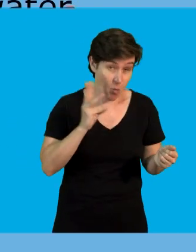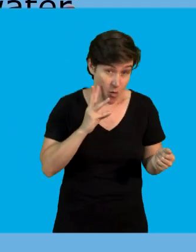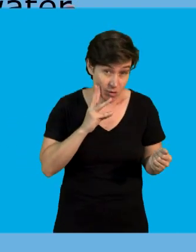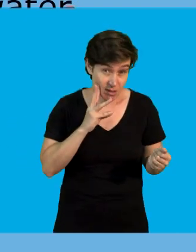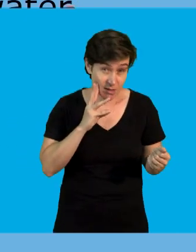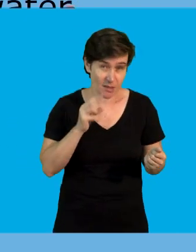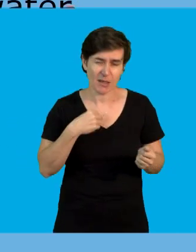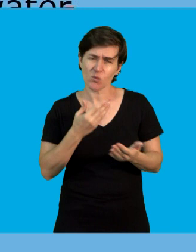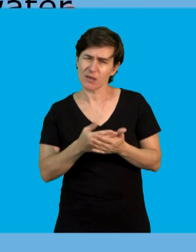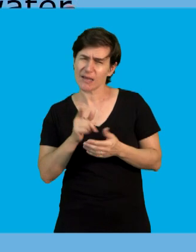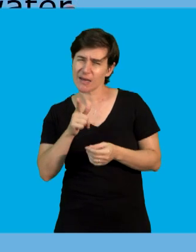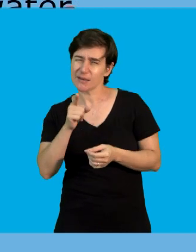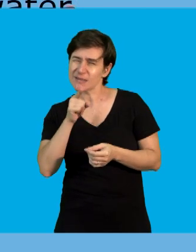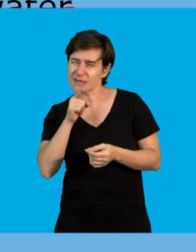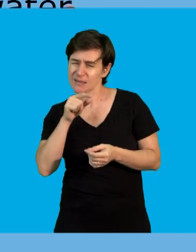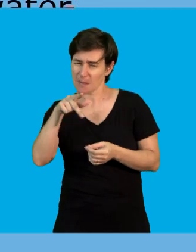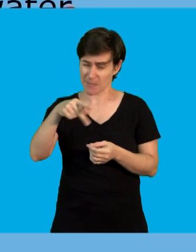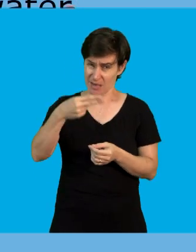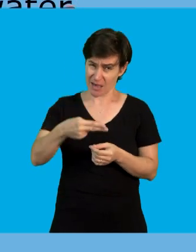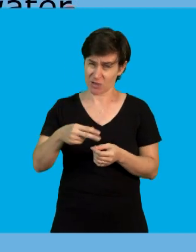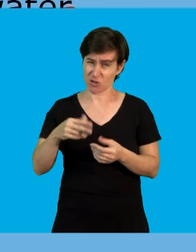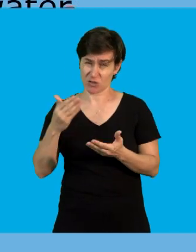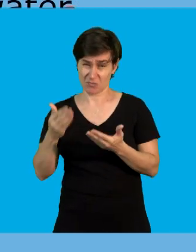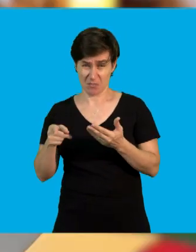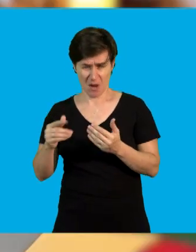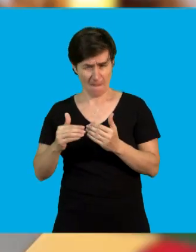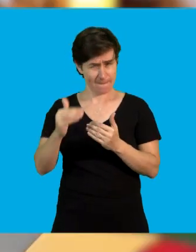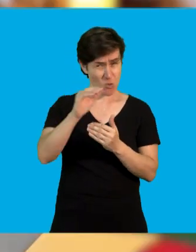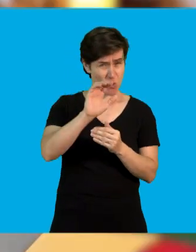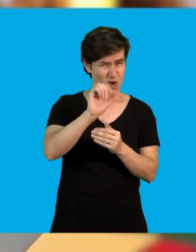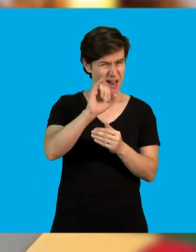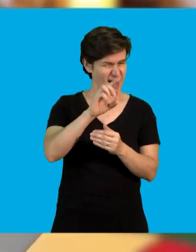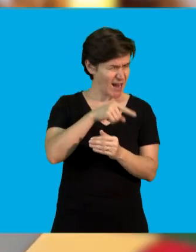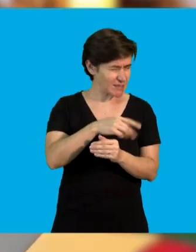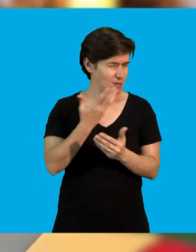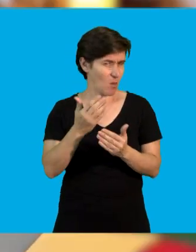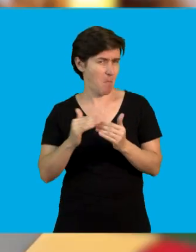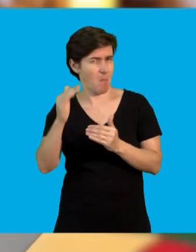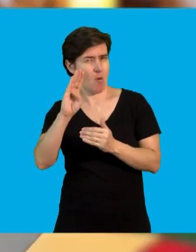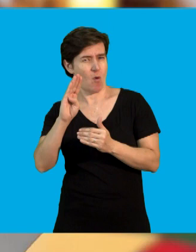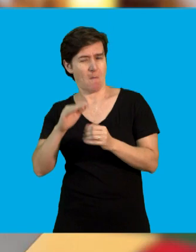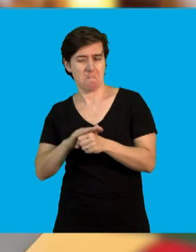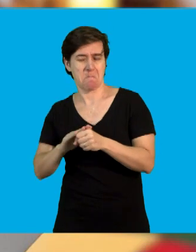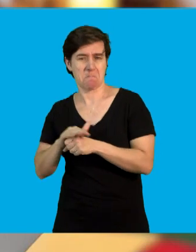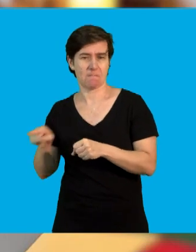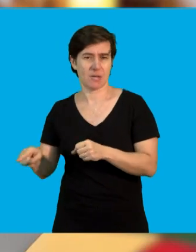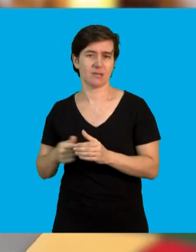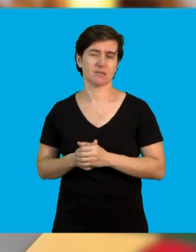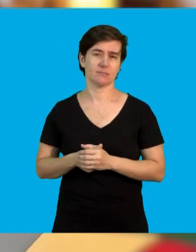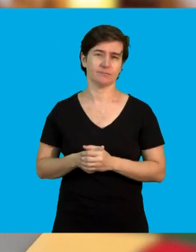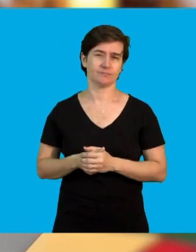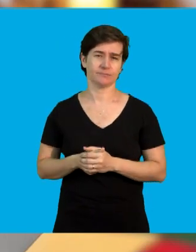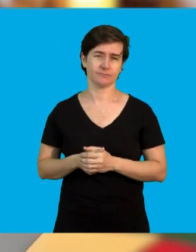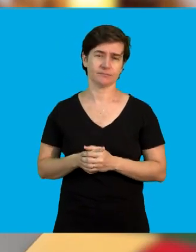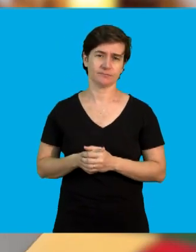water, we can then test for their pH to tell if whether they are acidic or basic. Remember, for you to test a